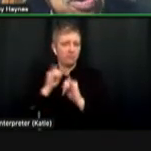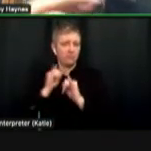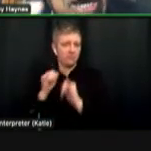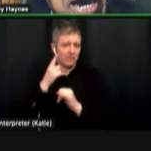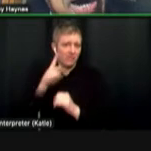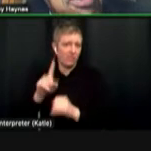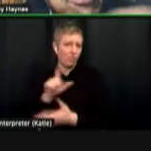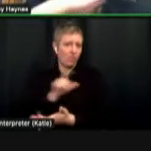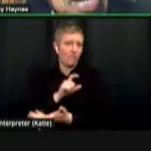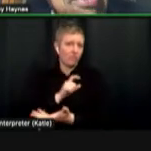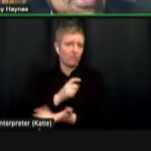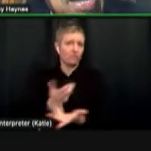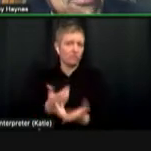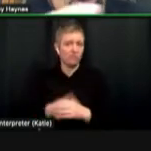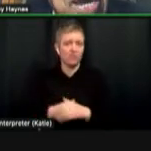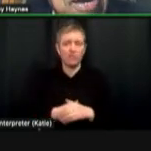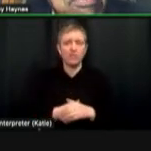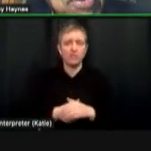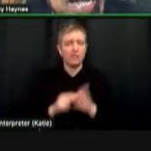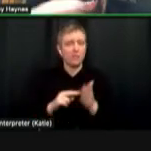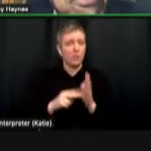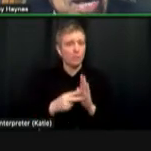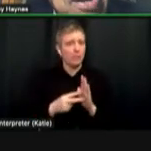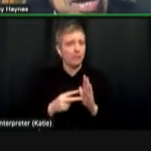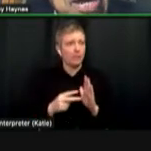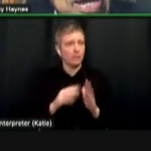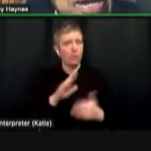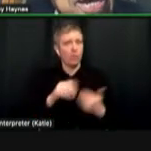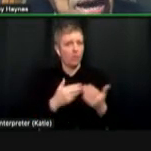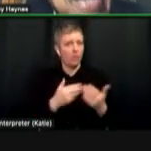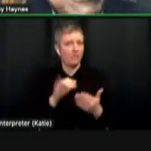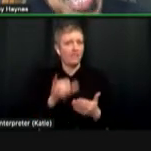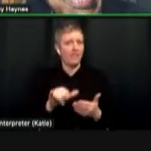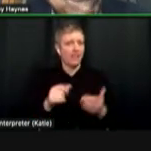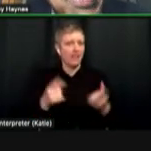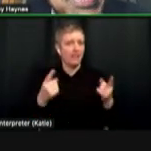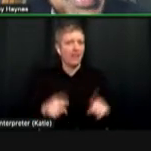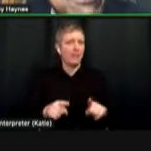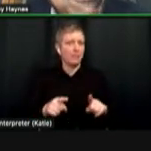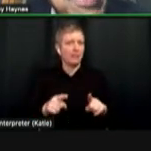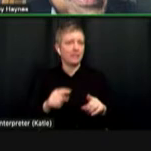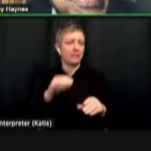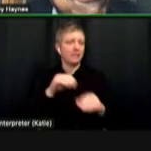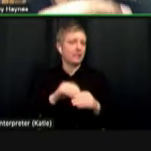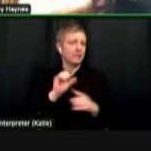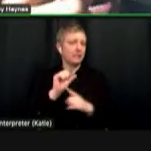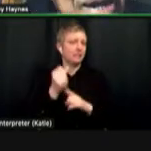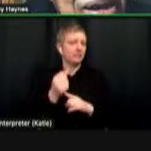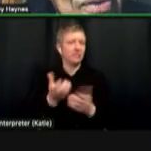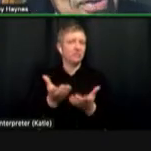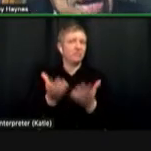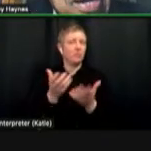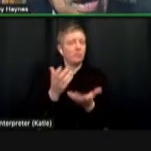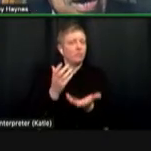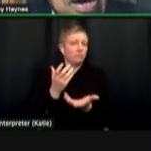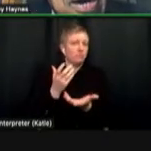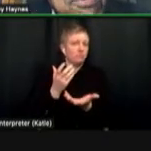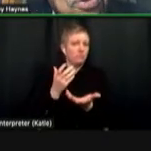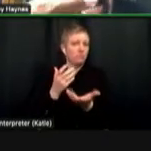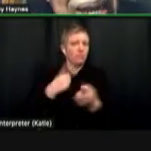And so, all of this has taken place in a context. These directives